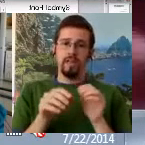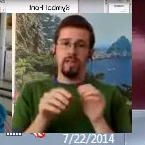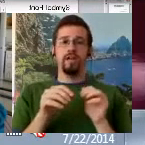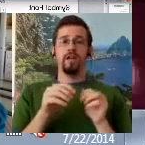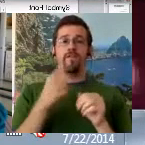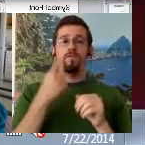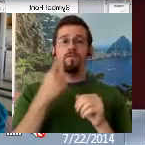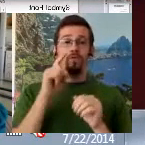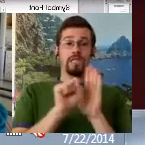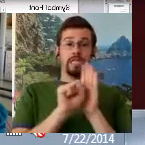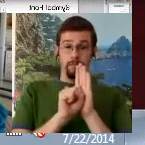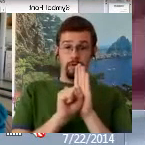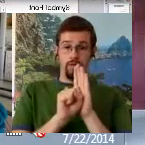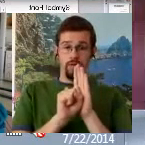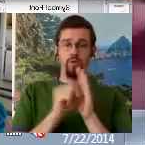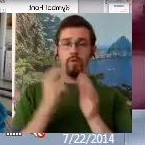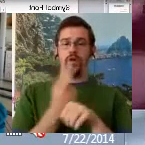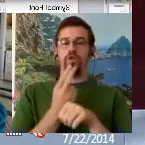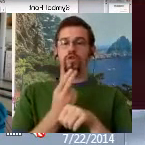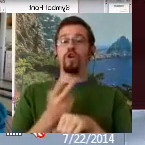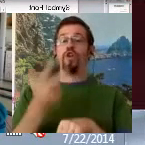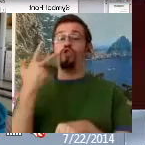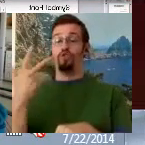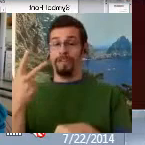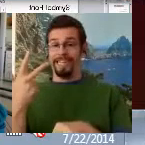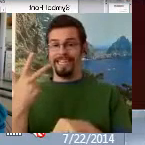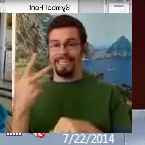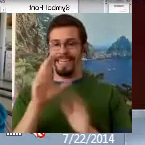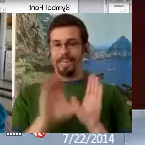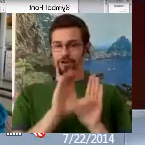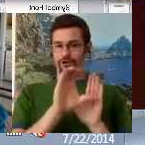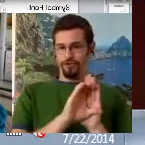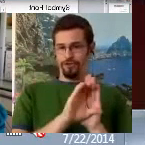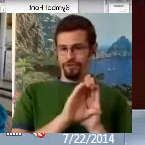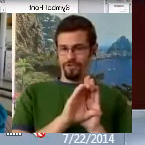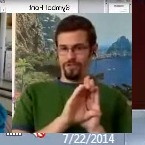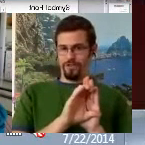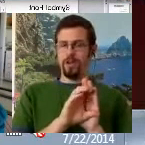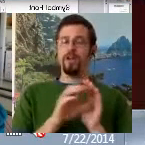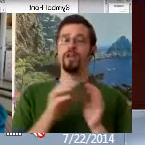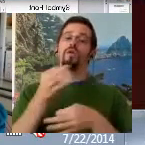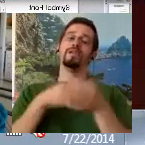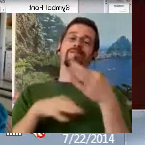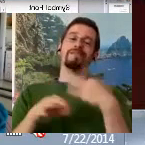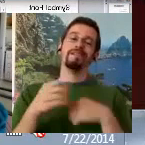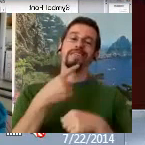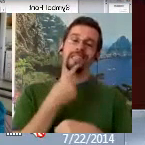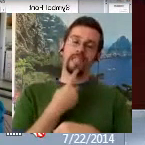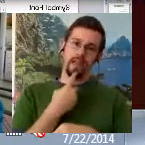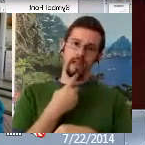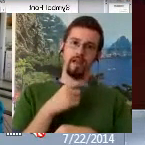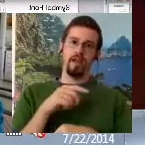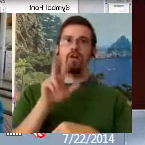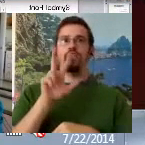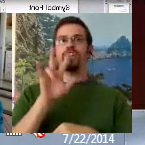to represent a symbol. And that way we can reuse a lot of symbols. So instead of 37,000 characters, we only